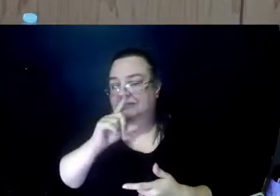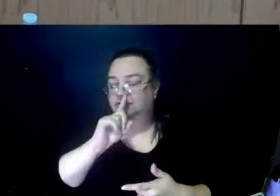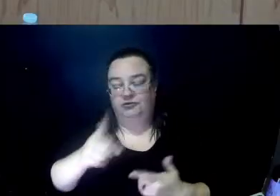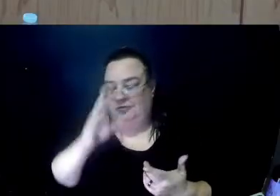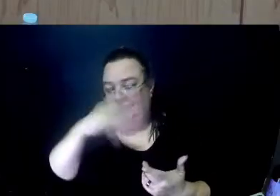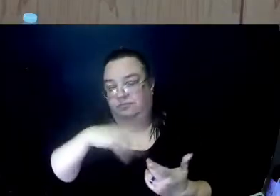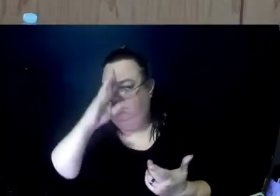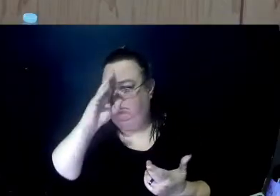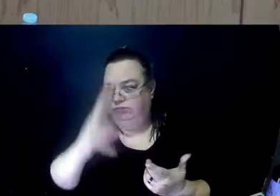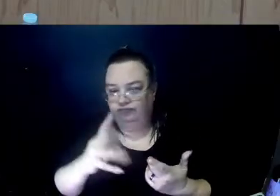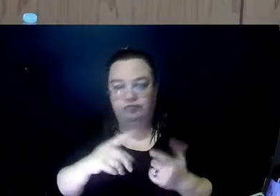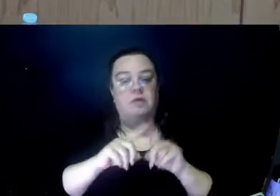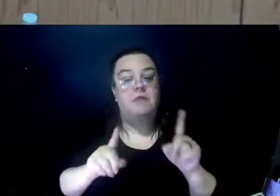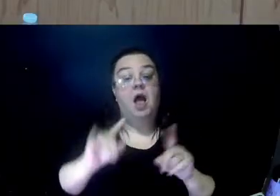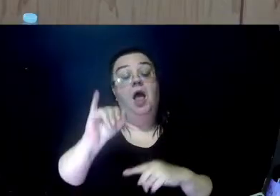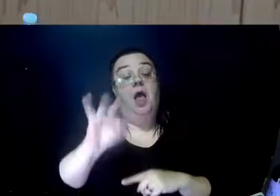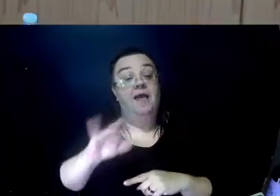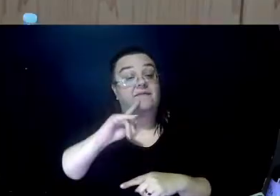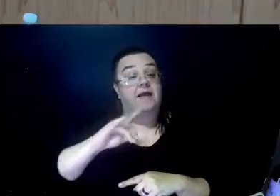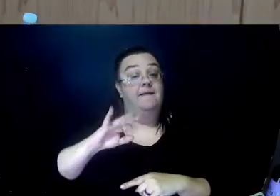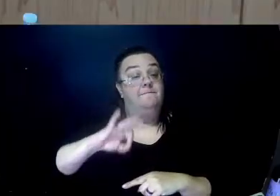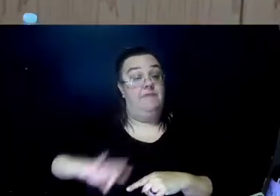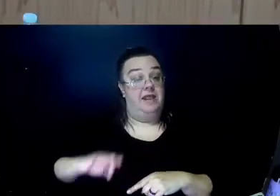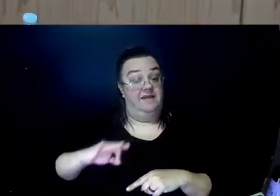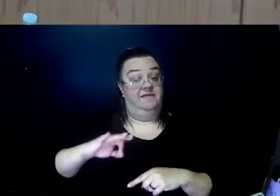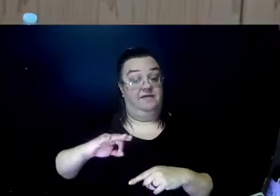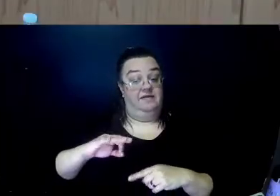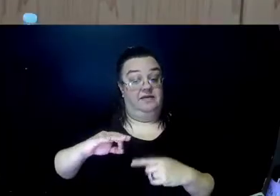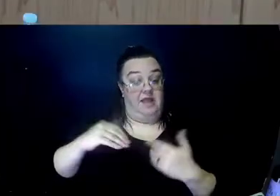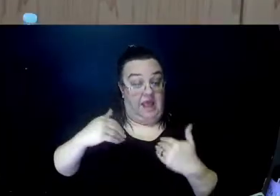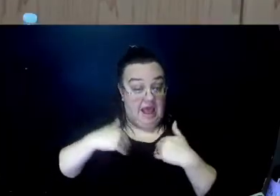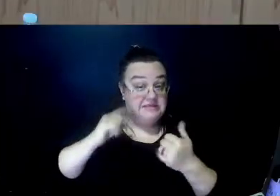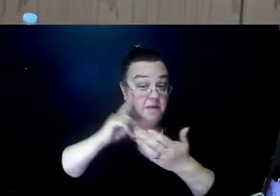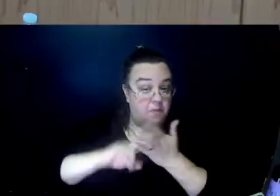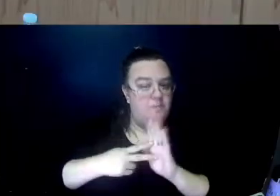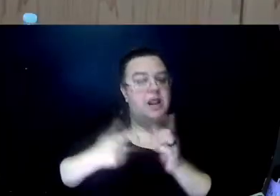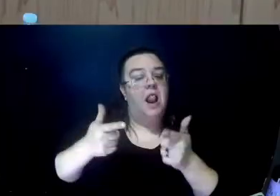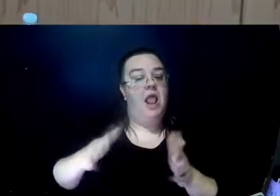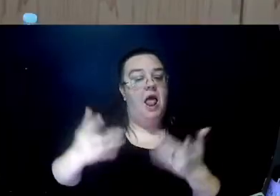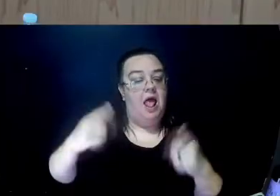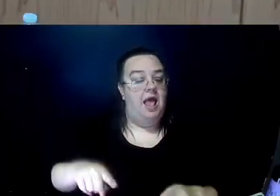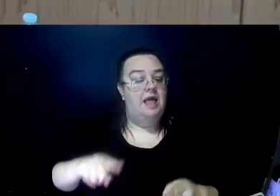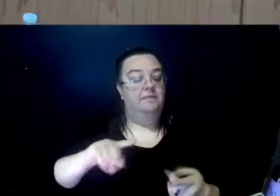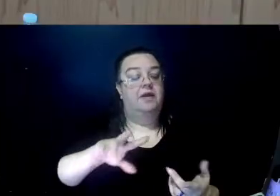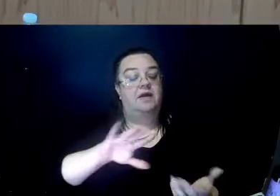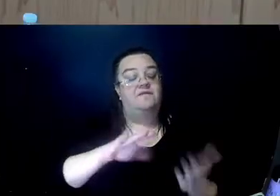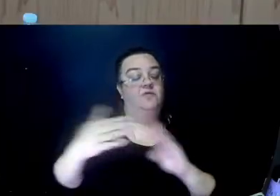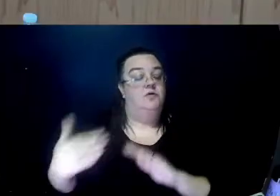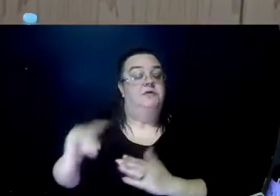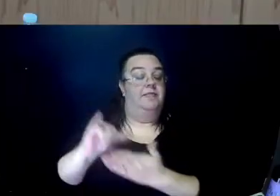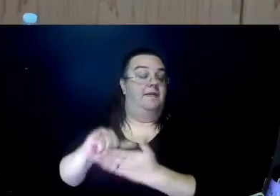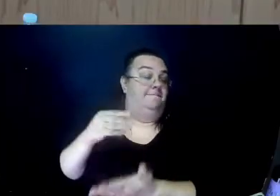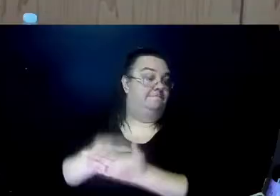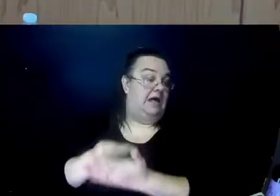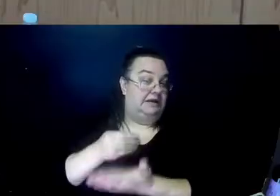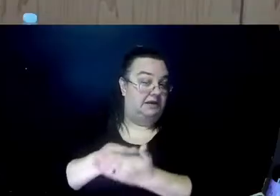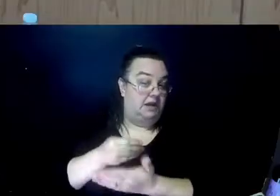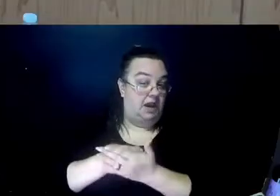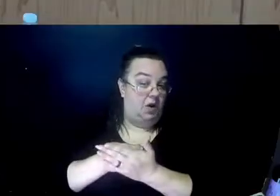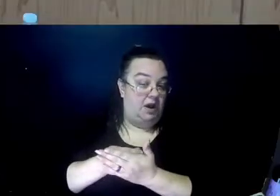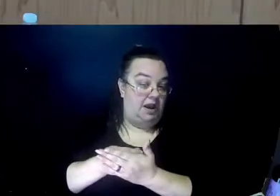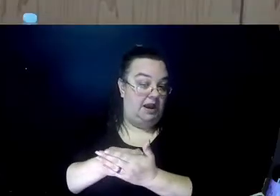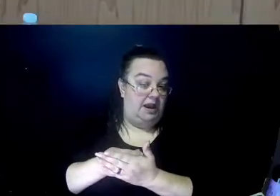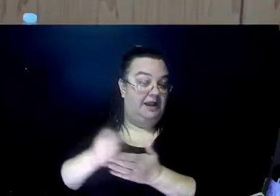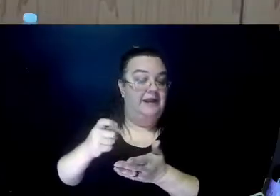but if it benefits us, has a purpose, let it happen, versus the monetary